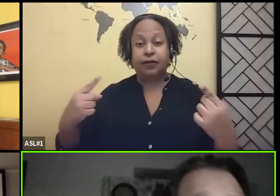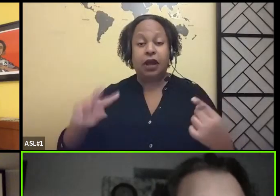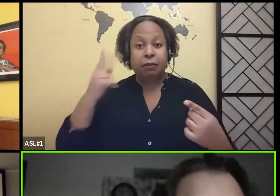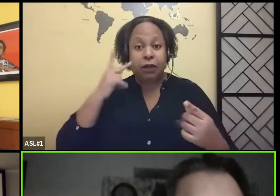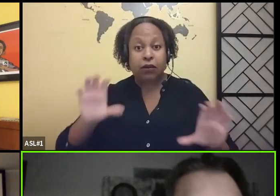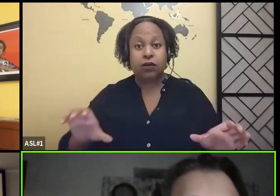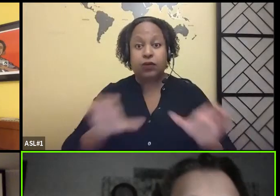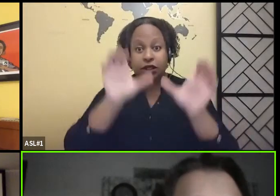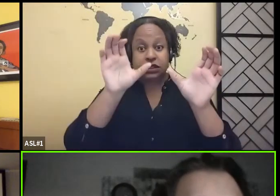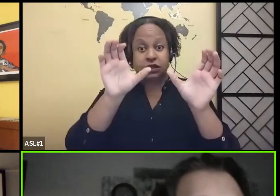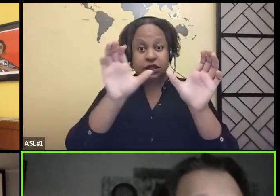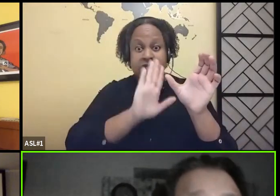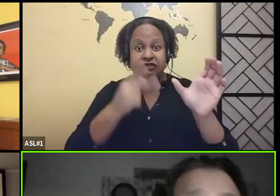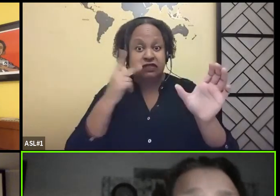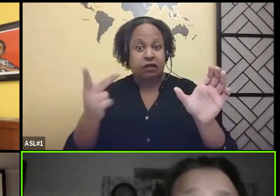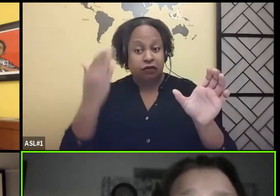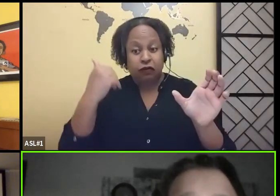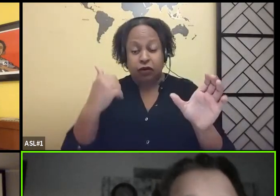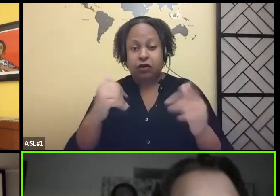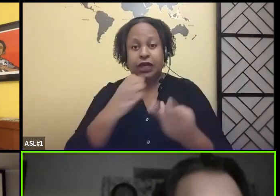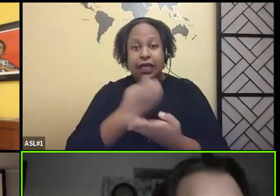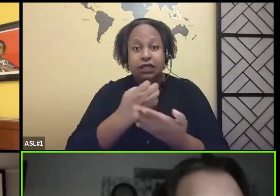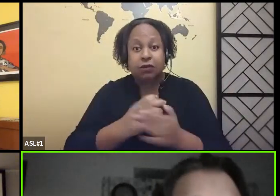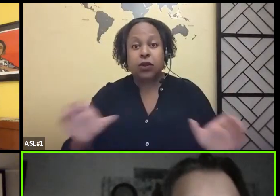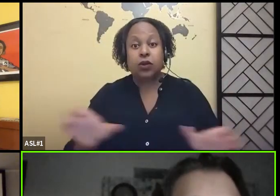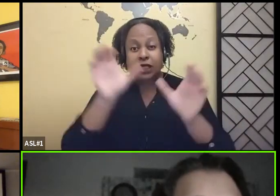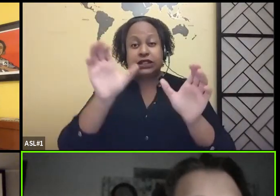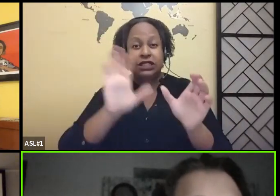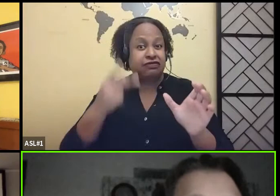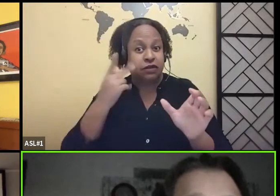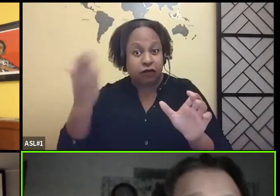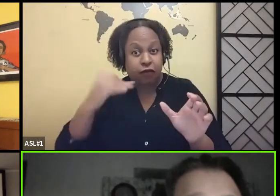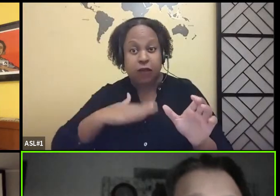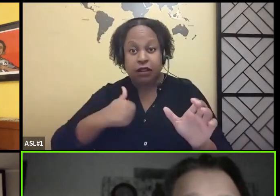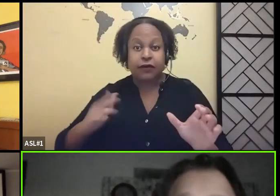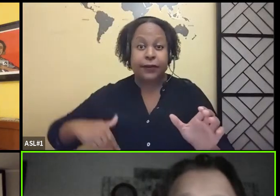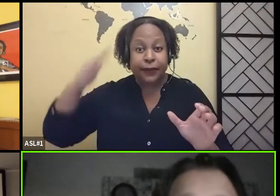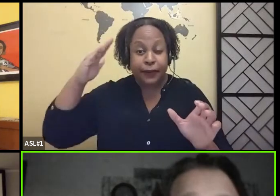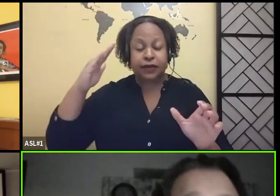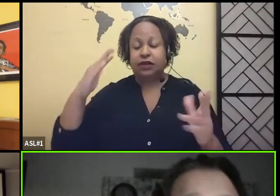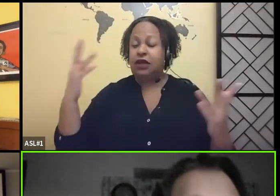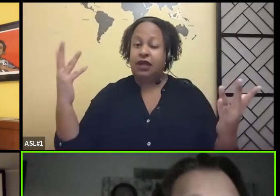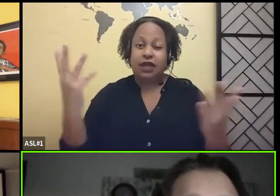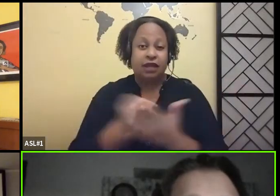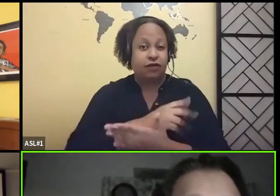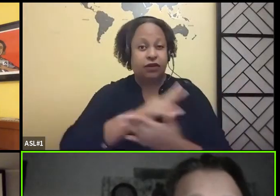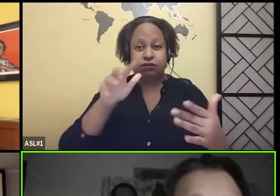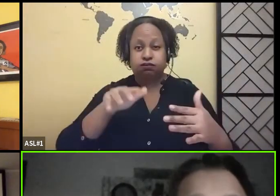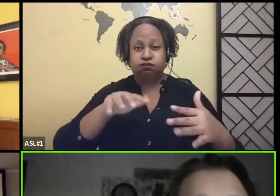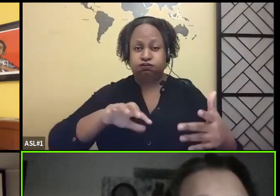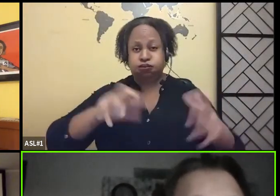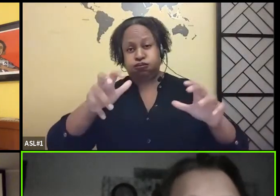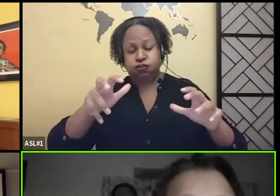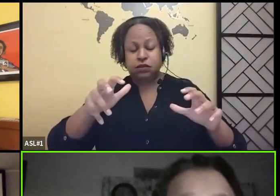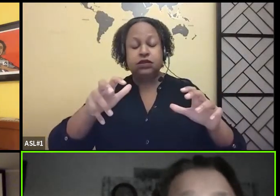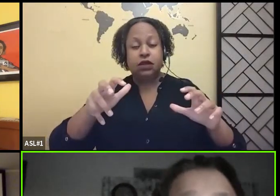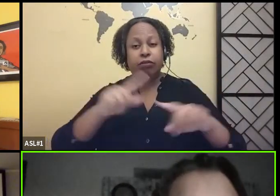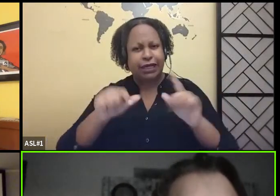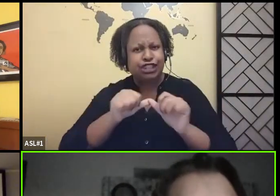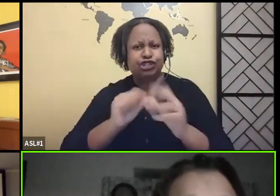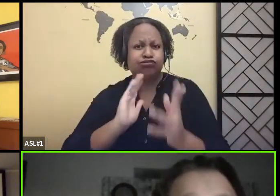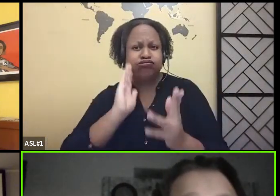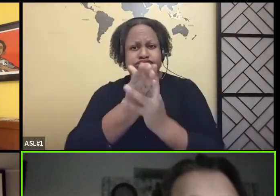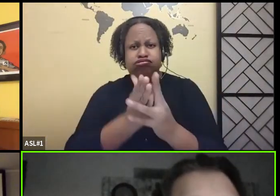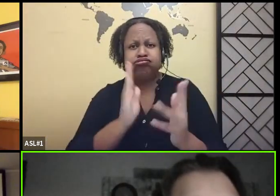crisis like I never saw in my whole life. Economic crisis that I never saw. Things are just totally shaken up. And I say, let's keep shaking